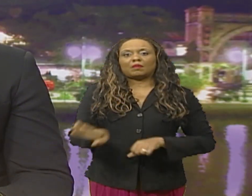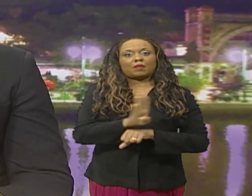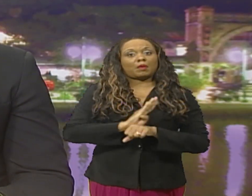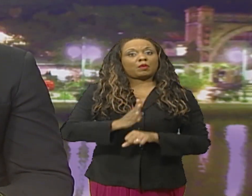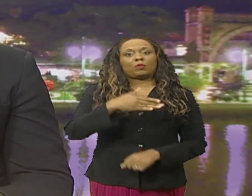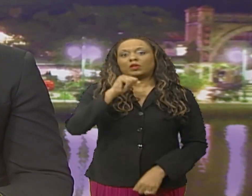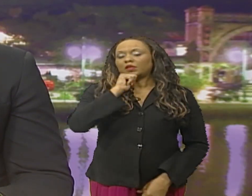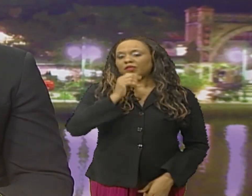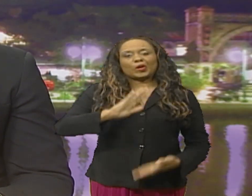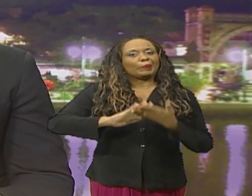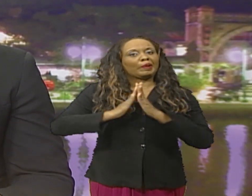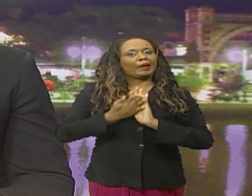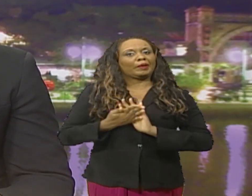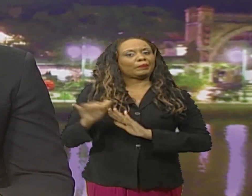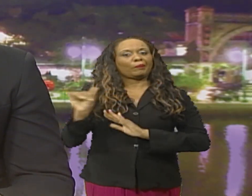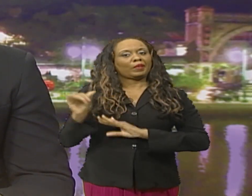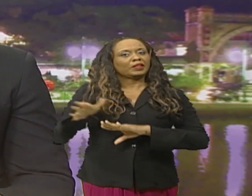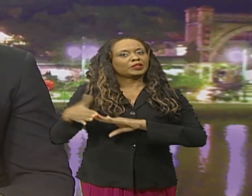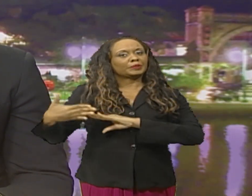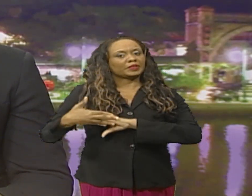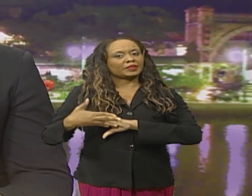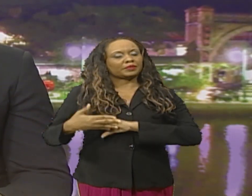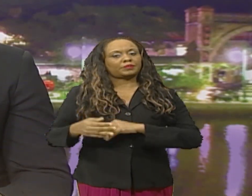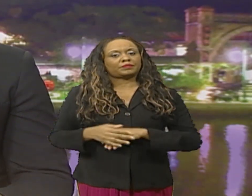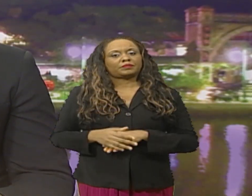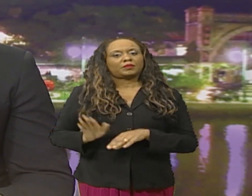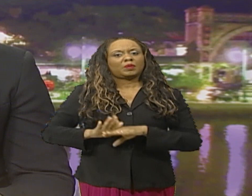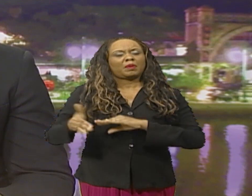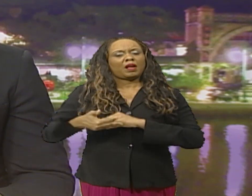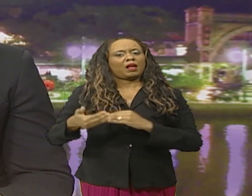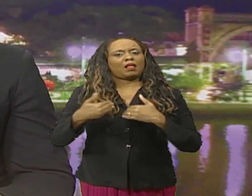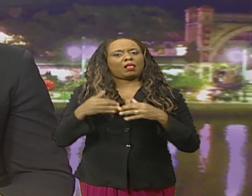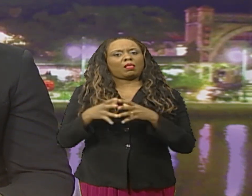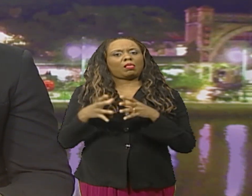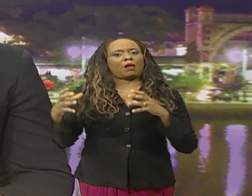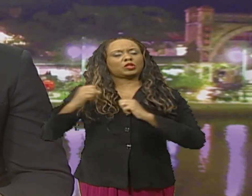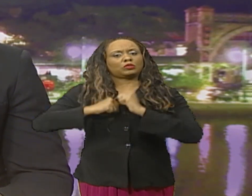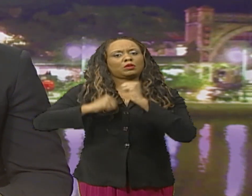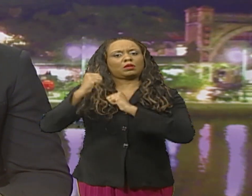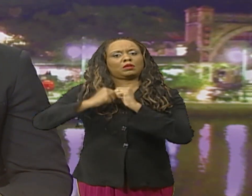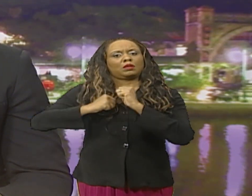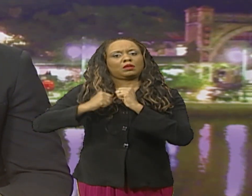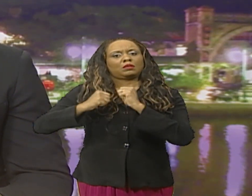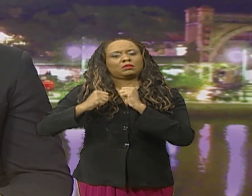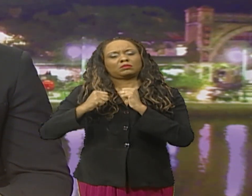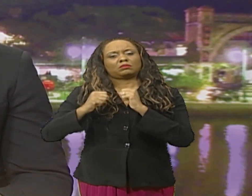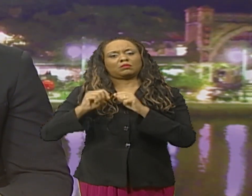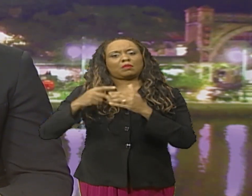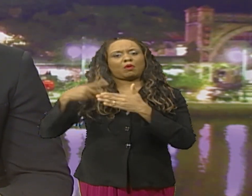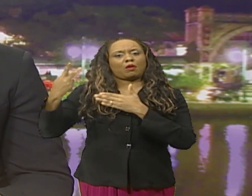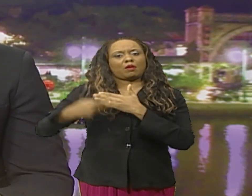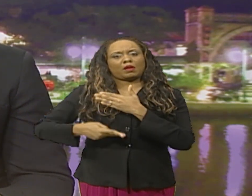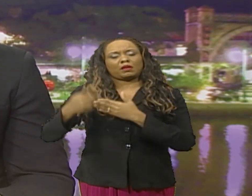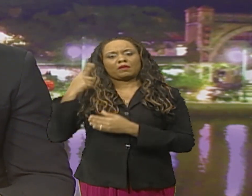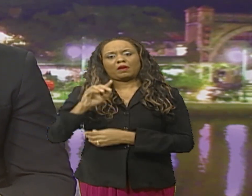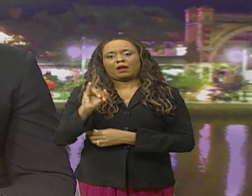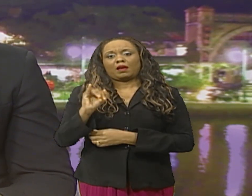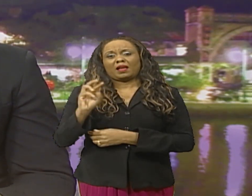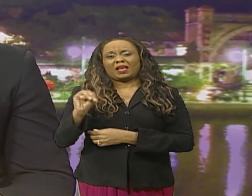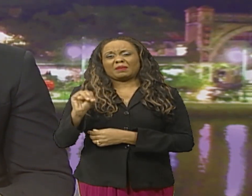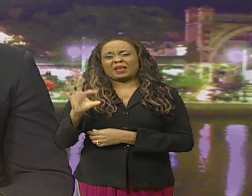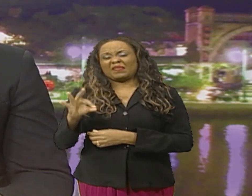Barbados will not end up like Jamaica, which has been under structural adjustment programs with the International Monetary Fund for